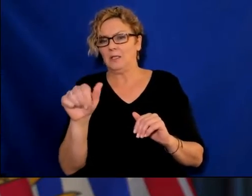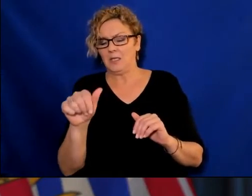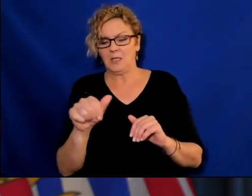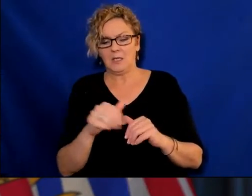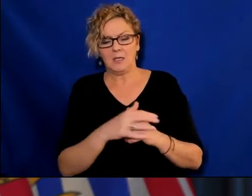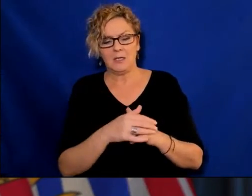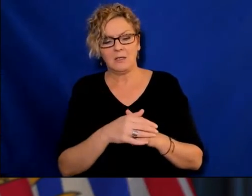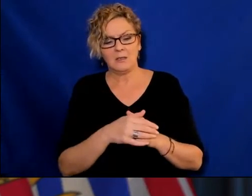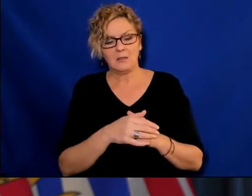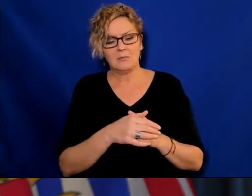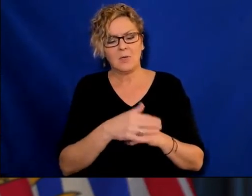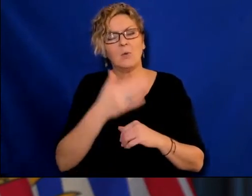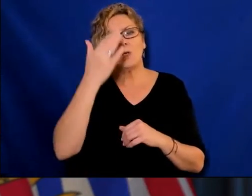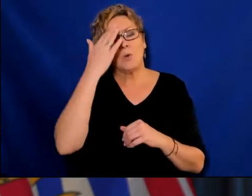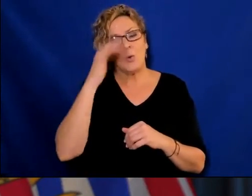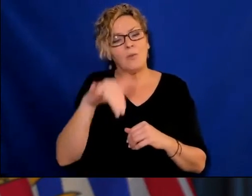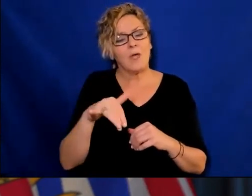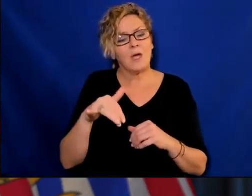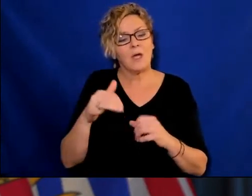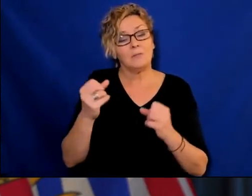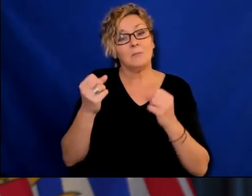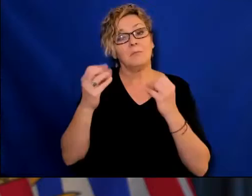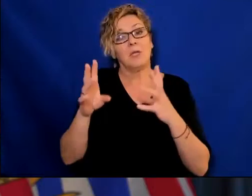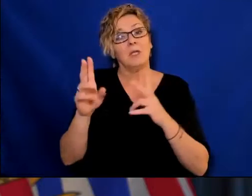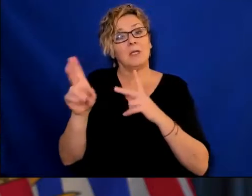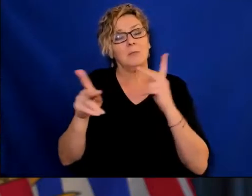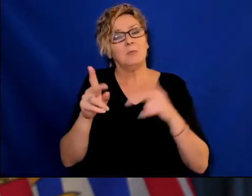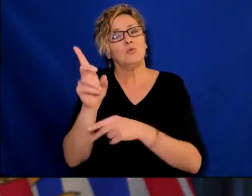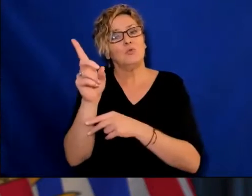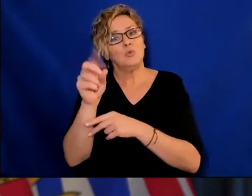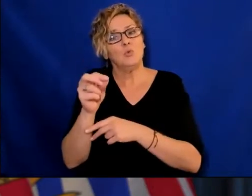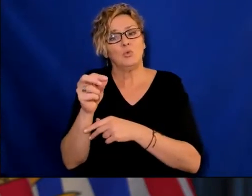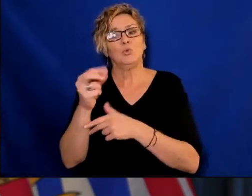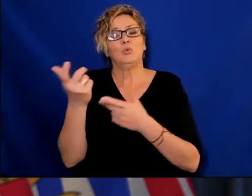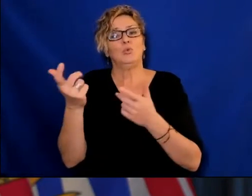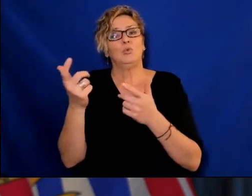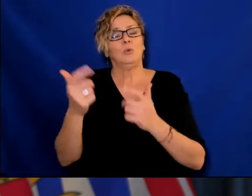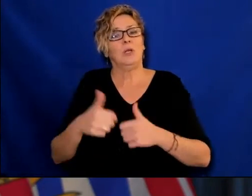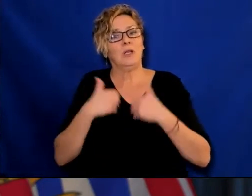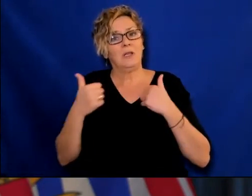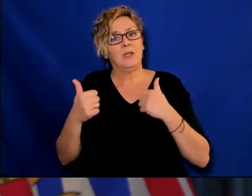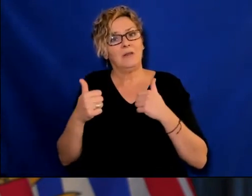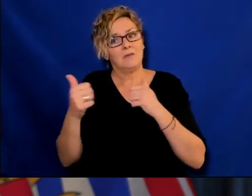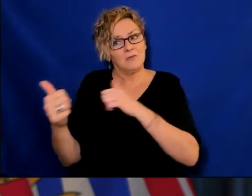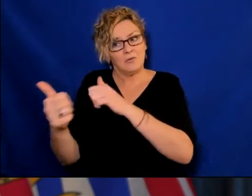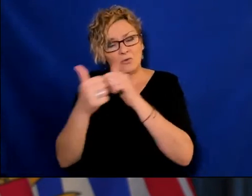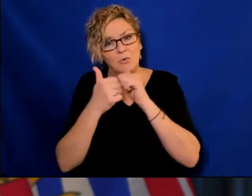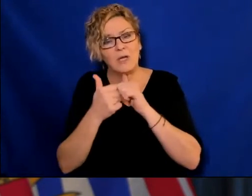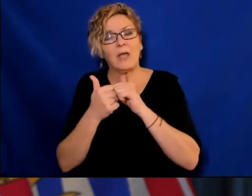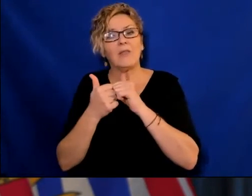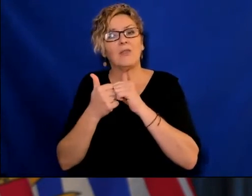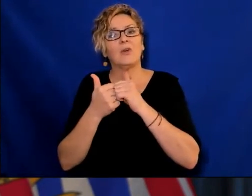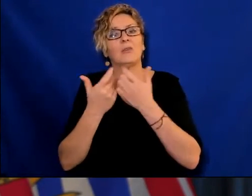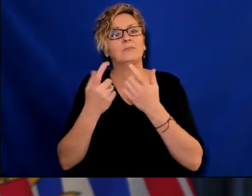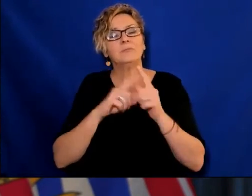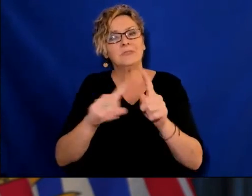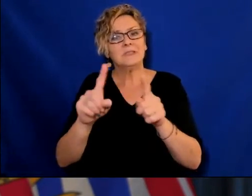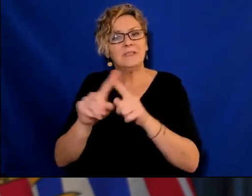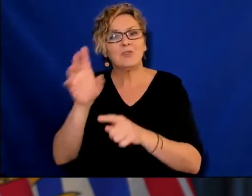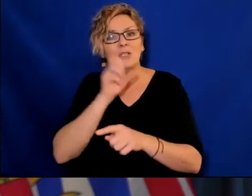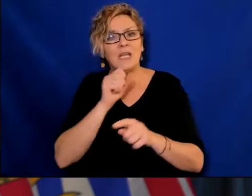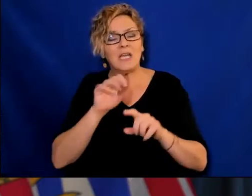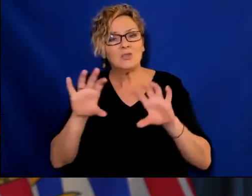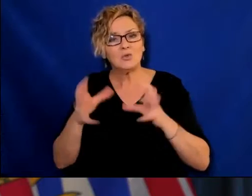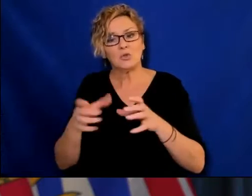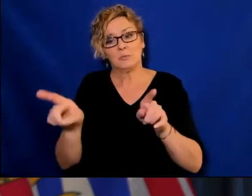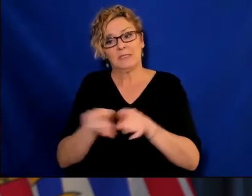multi-generational families. And so, like other similar communities, when one person's infected, it can spread very quickly